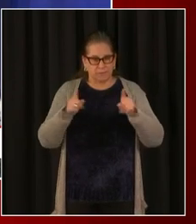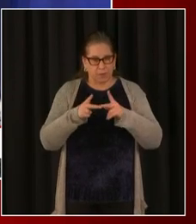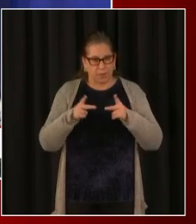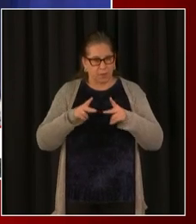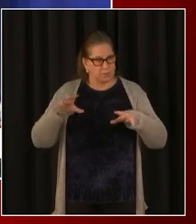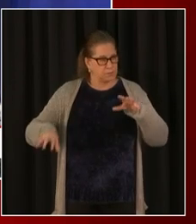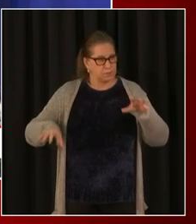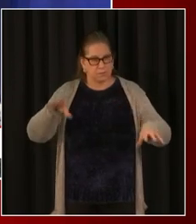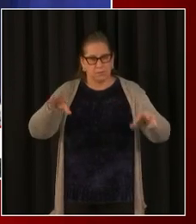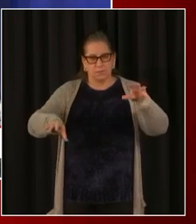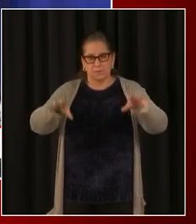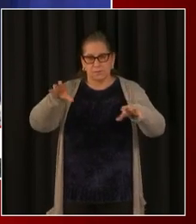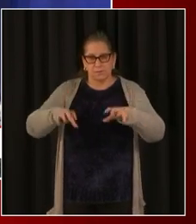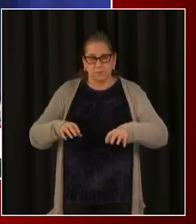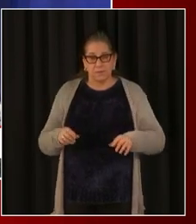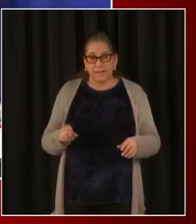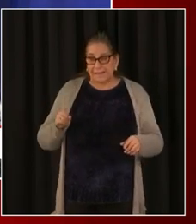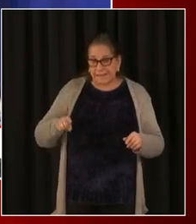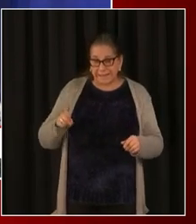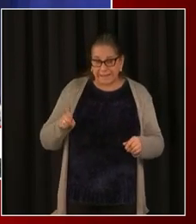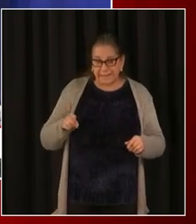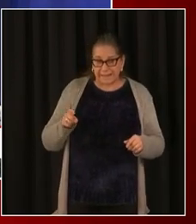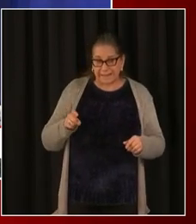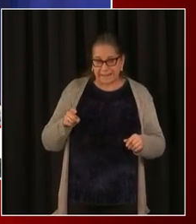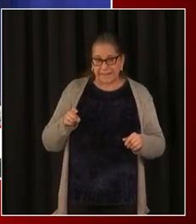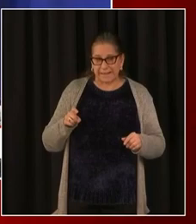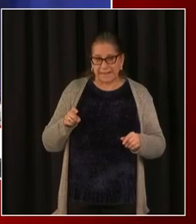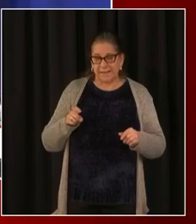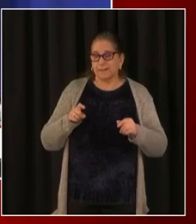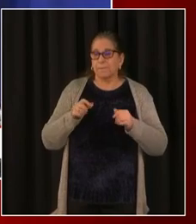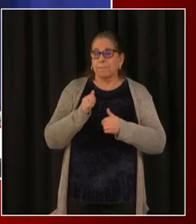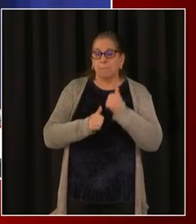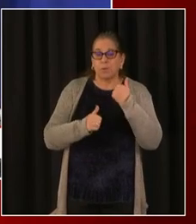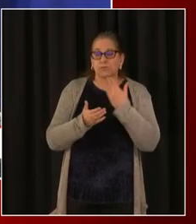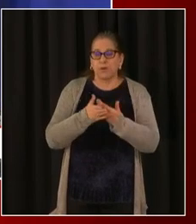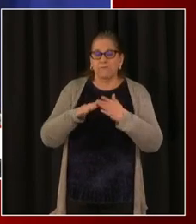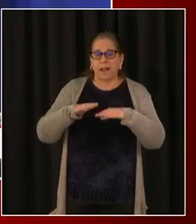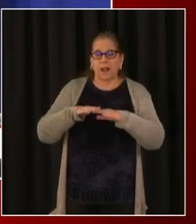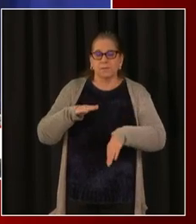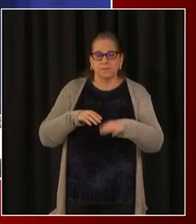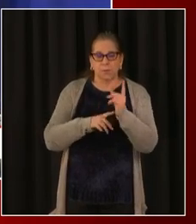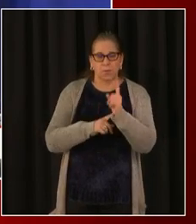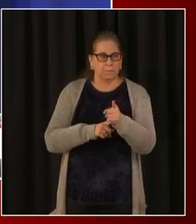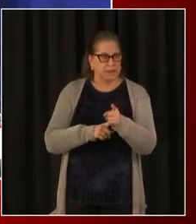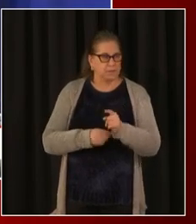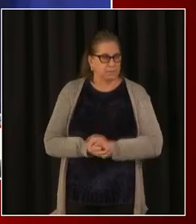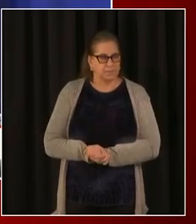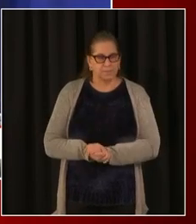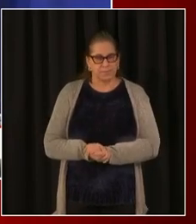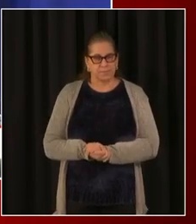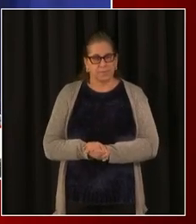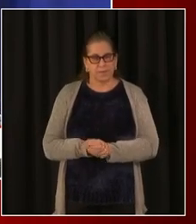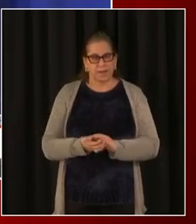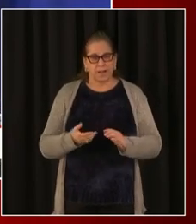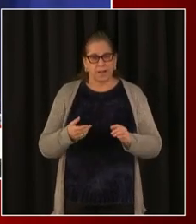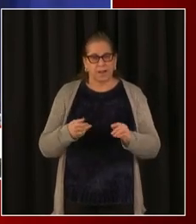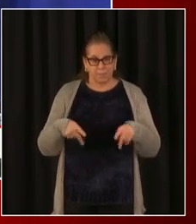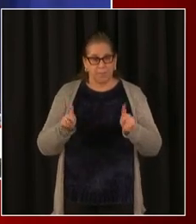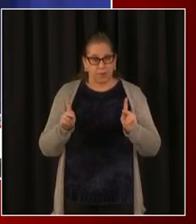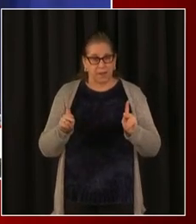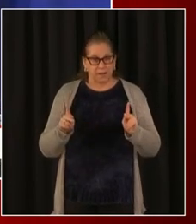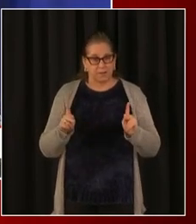that they can that they will arrive within minutes. We knew, obviously, where the permitted demonstrations were for in the area, so